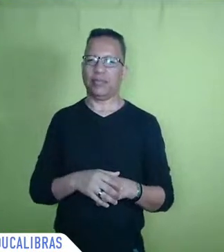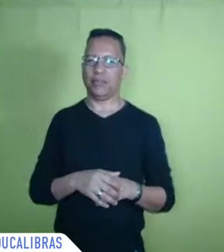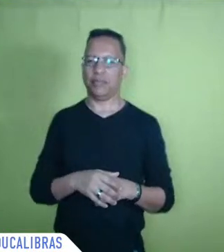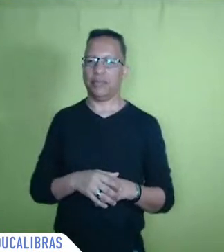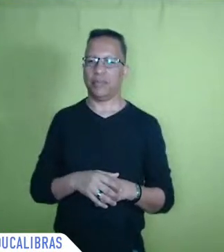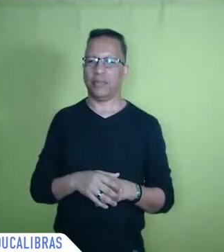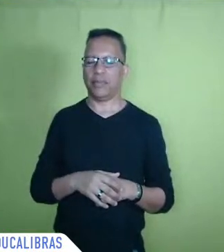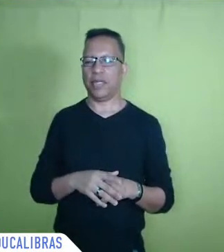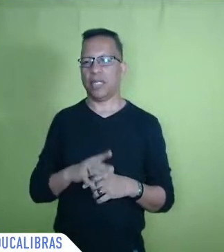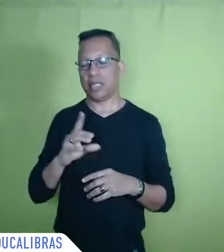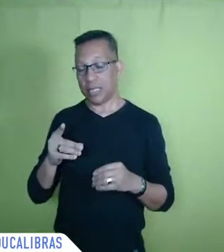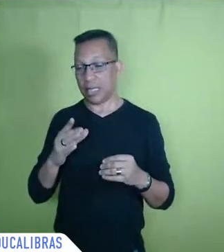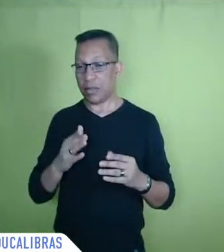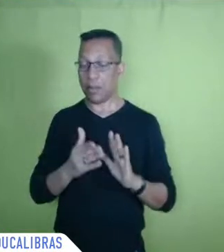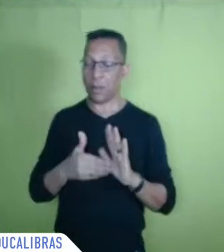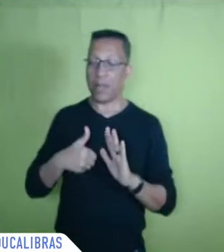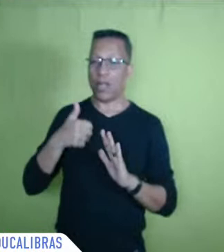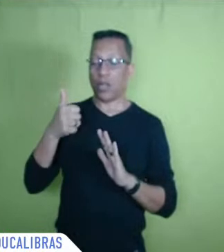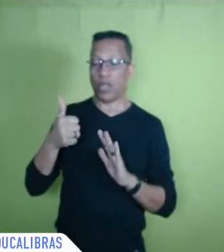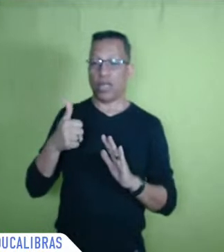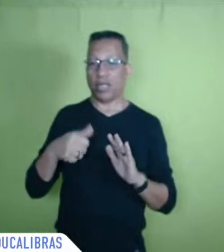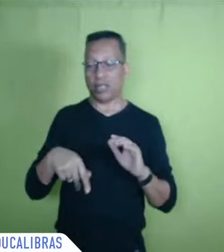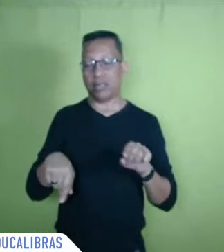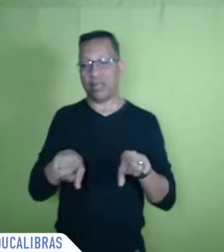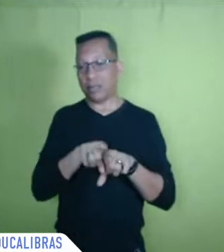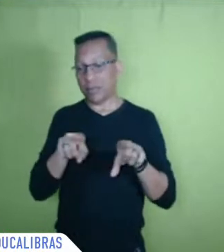reforms that might, at the end of the day,